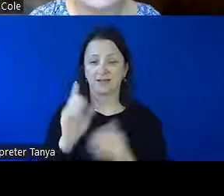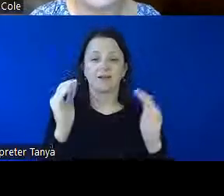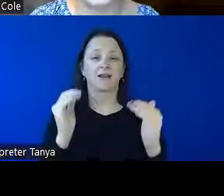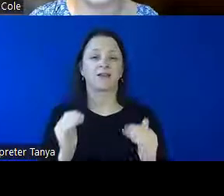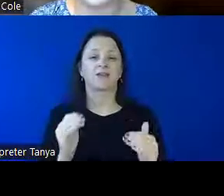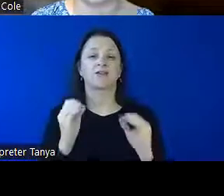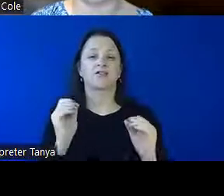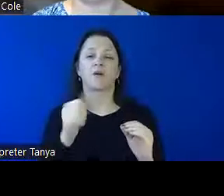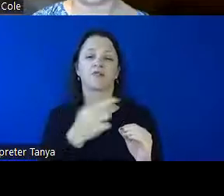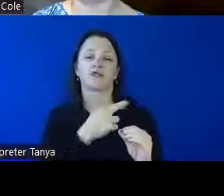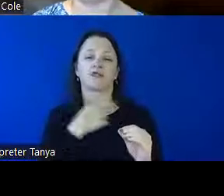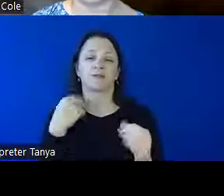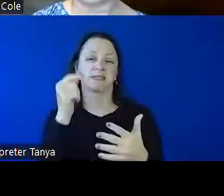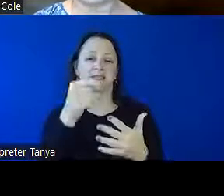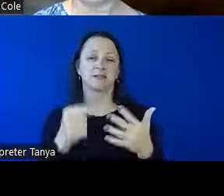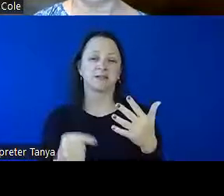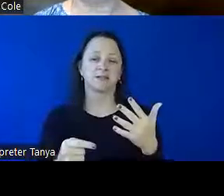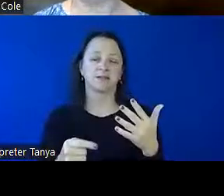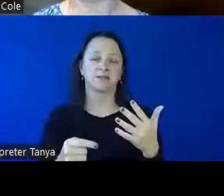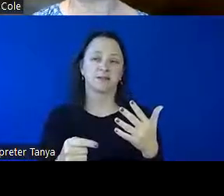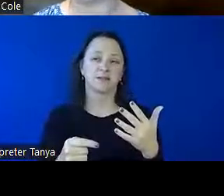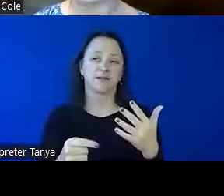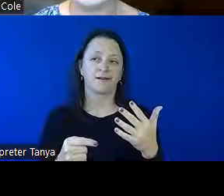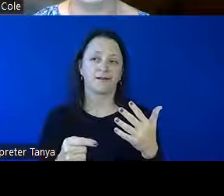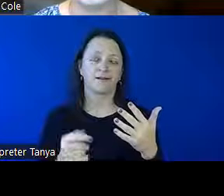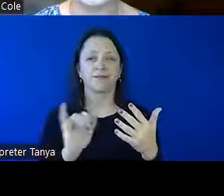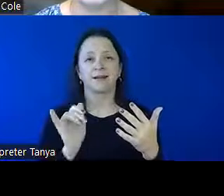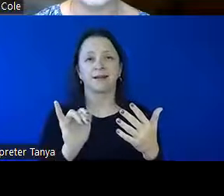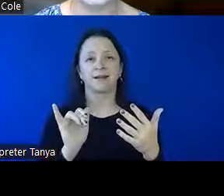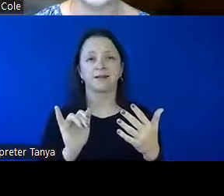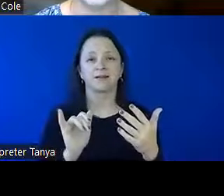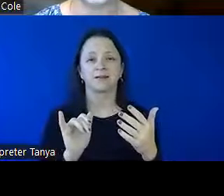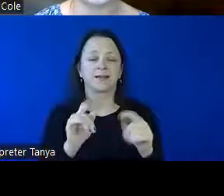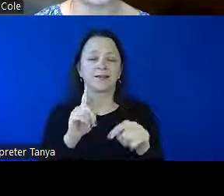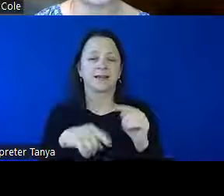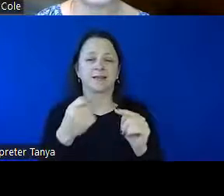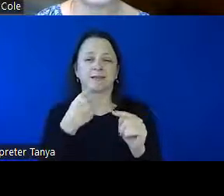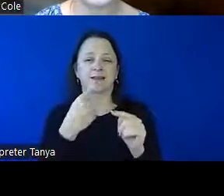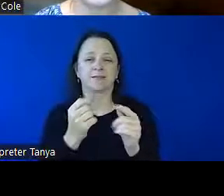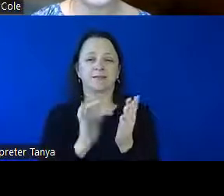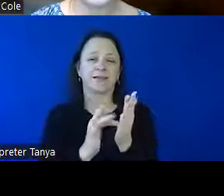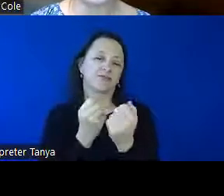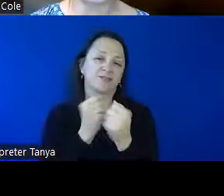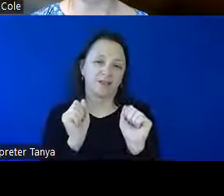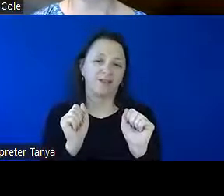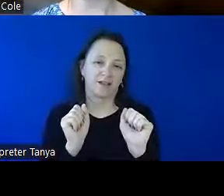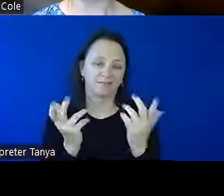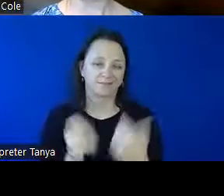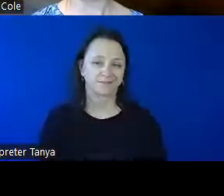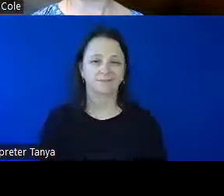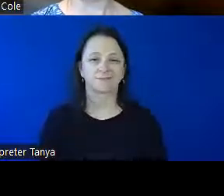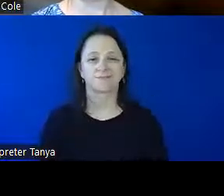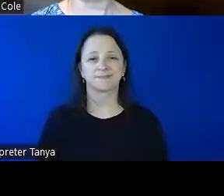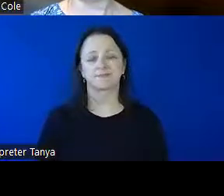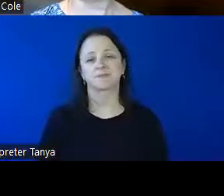not any other risk factors from like having them be able to safely take medication. The